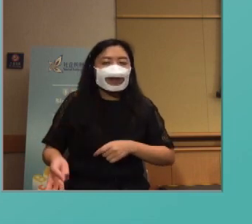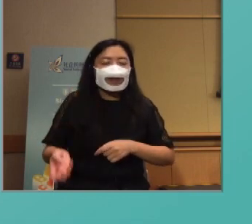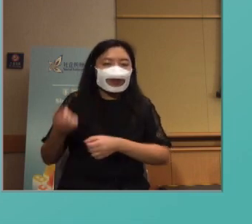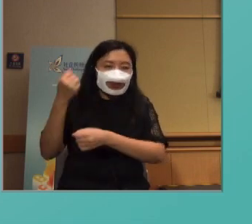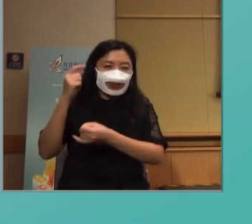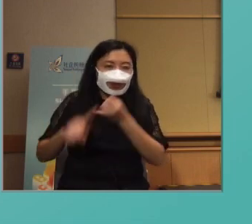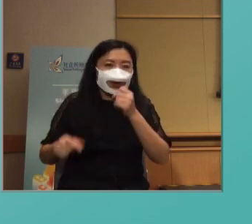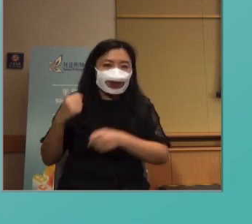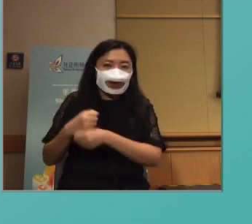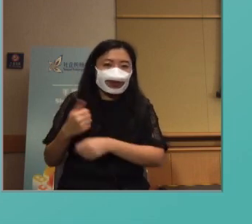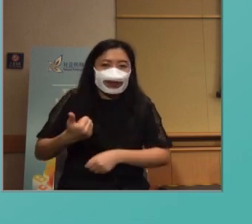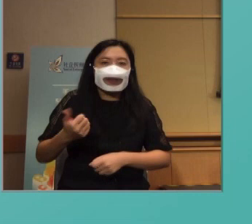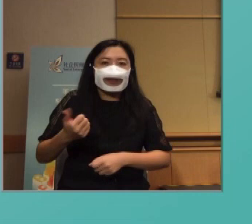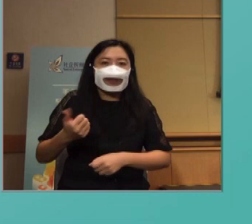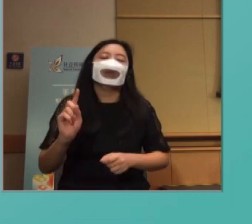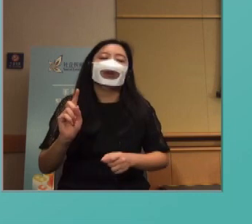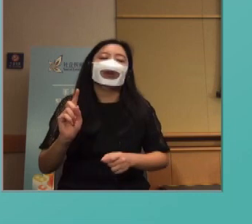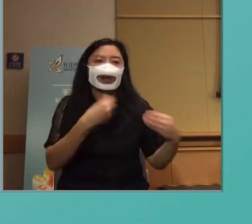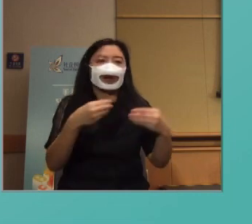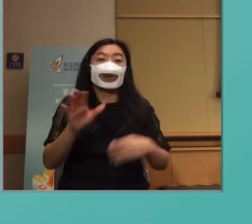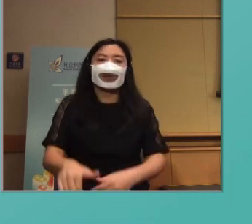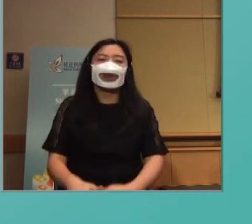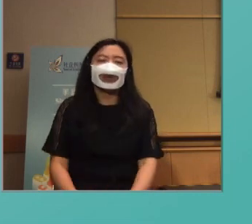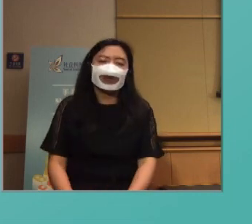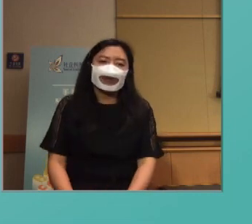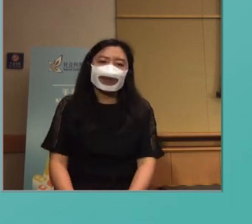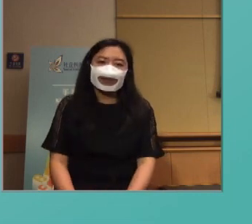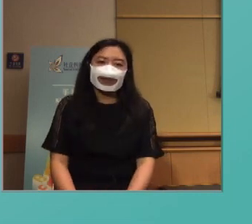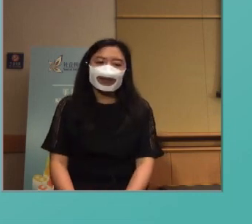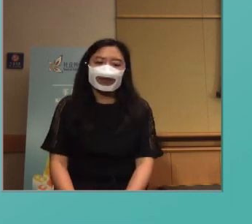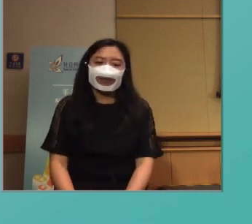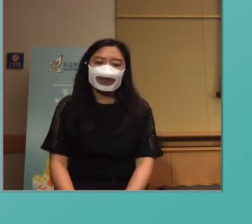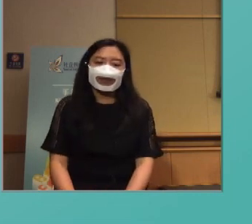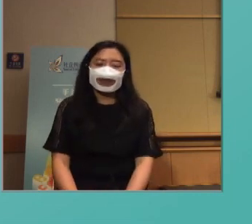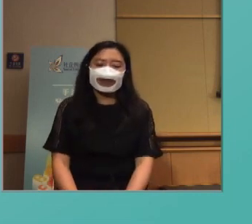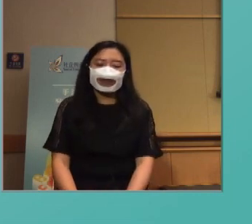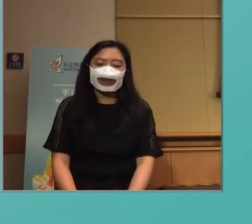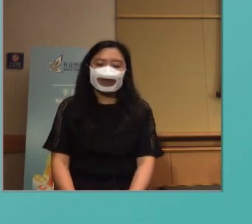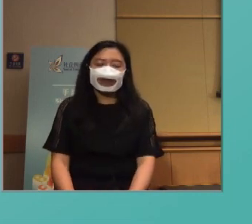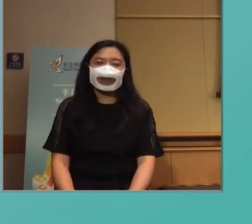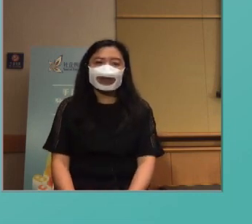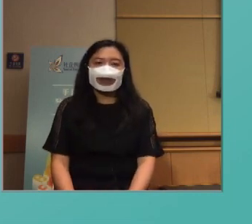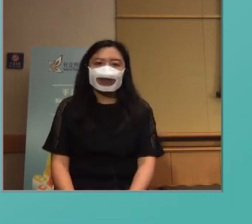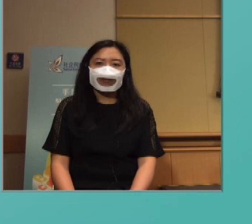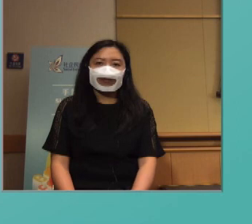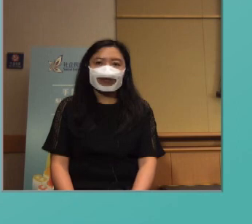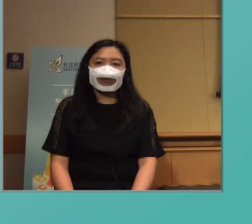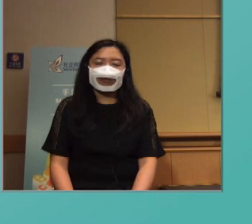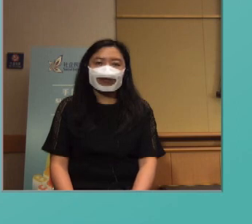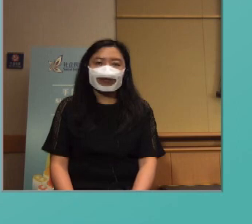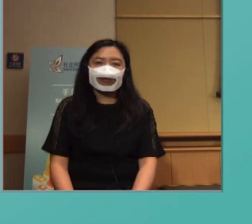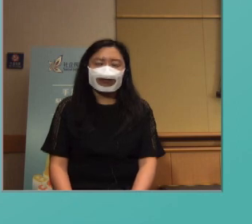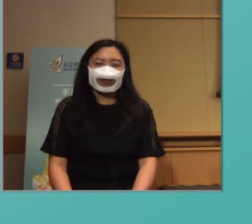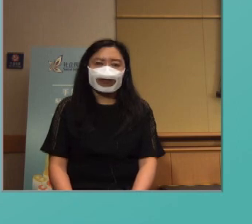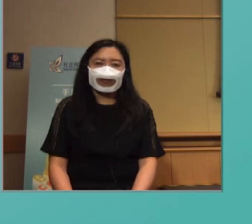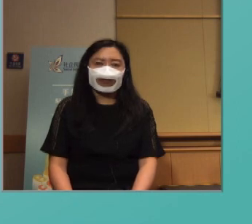to experience in the metaverse and their first sales. So this is one of the projects that